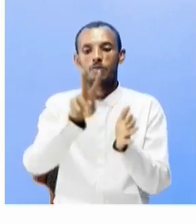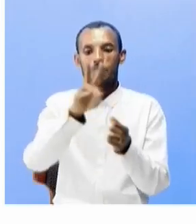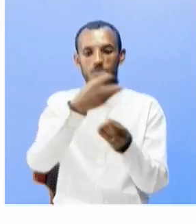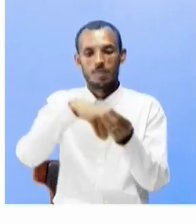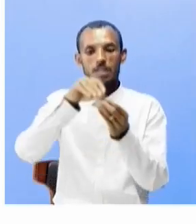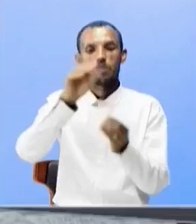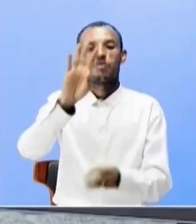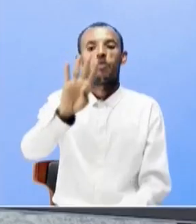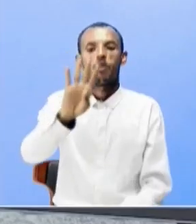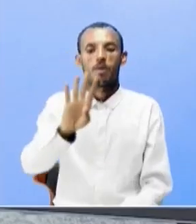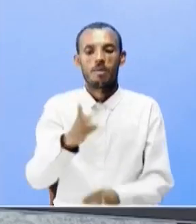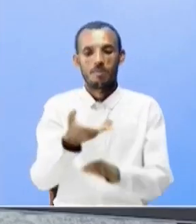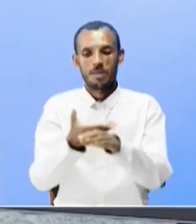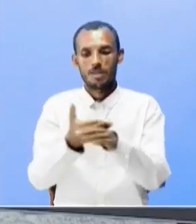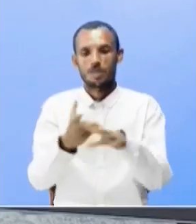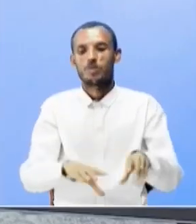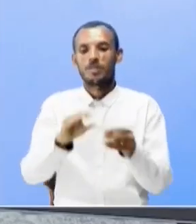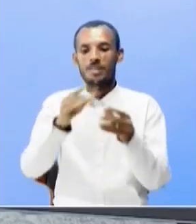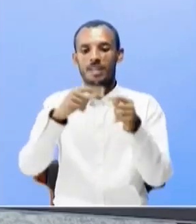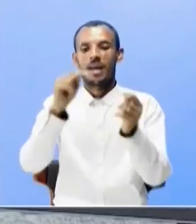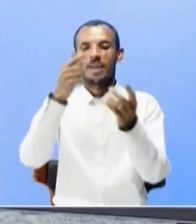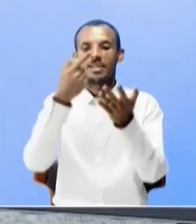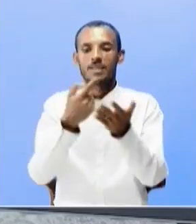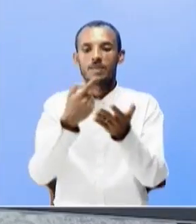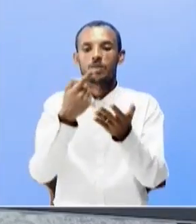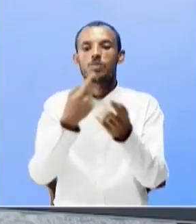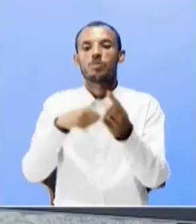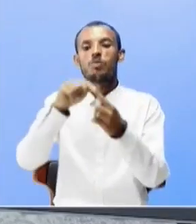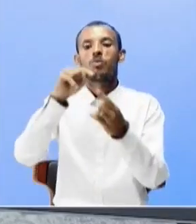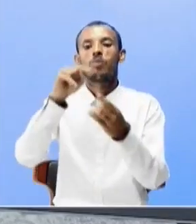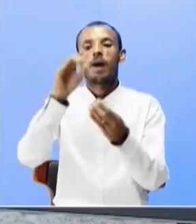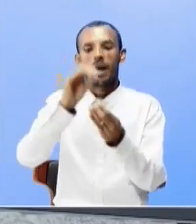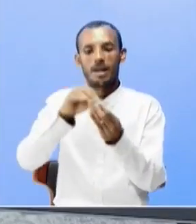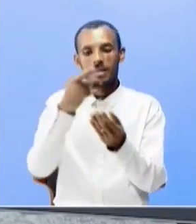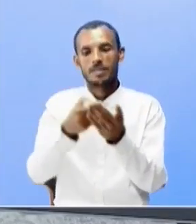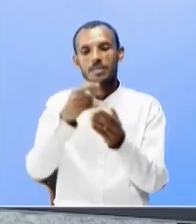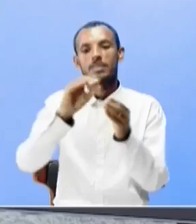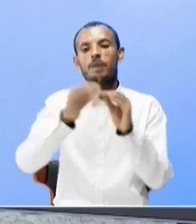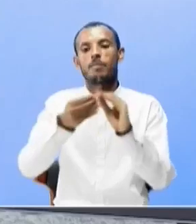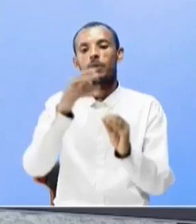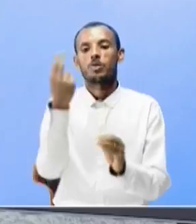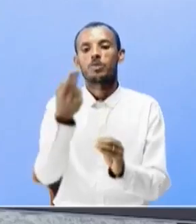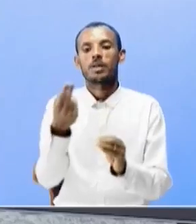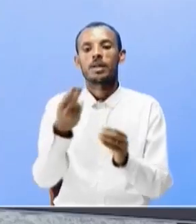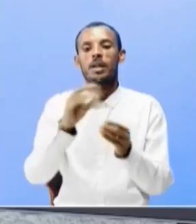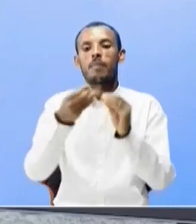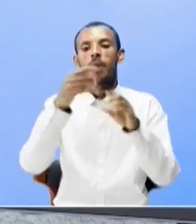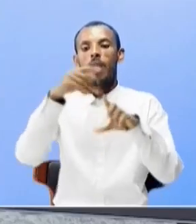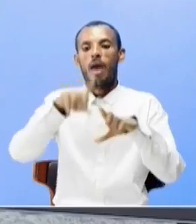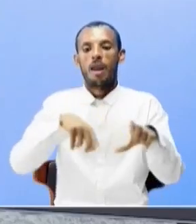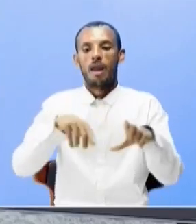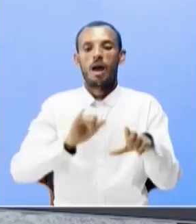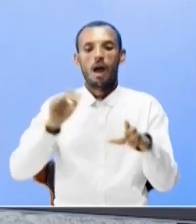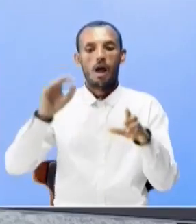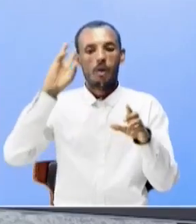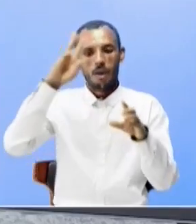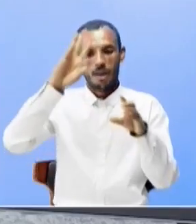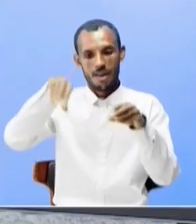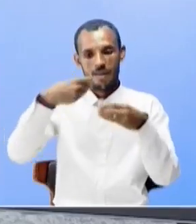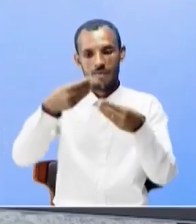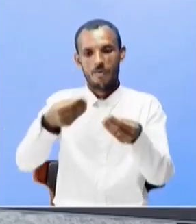Please, students, try to add these two numbers using a number line. I'll give